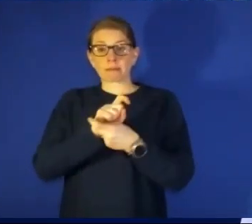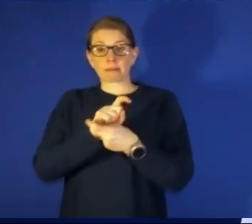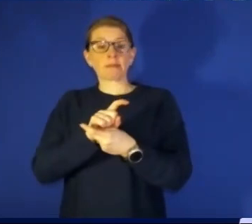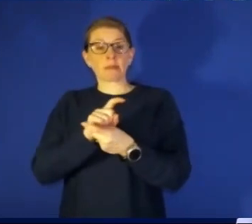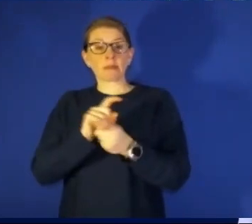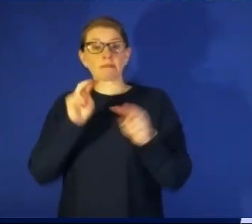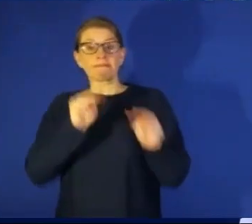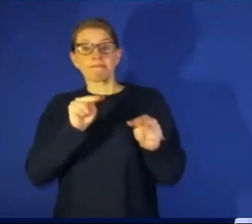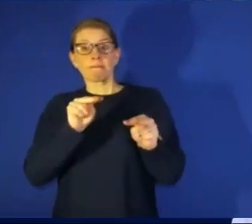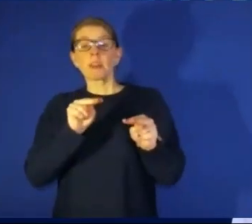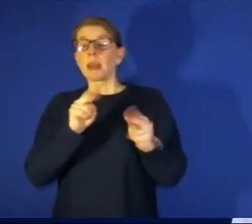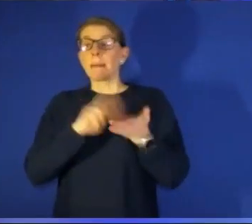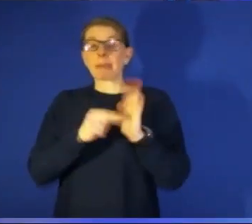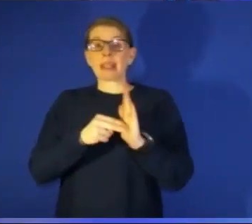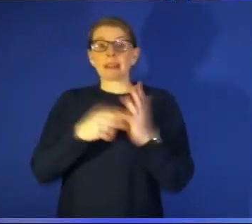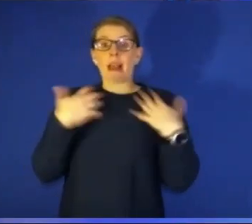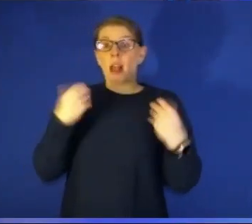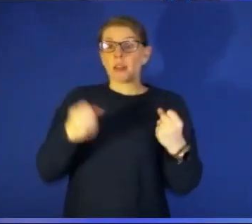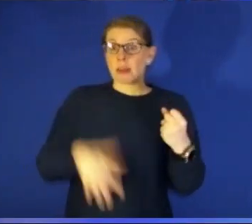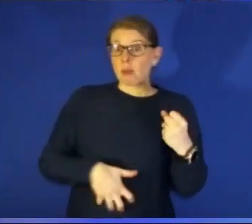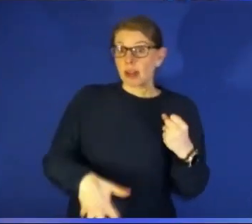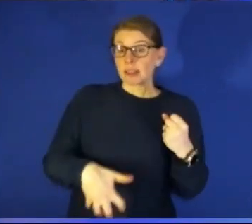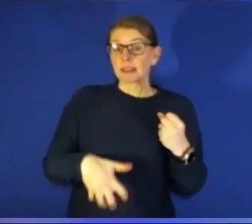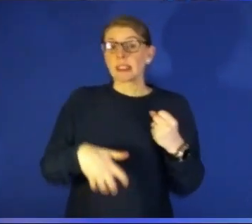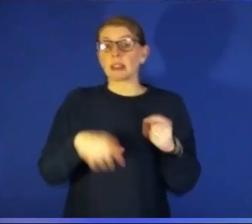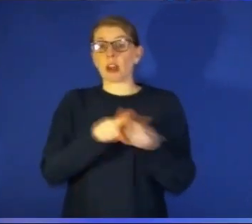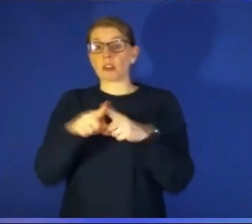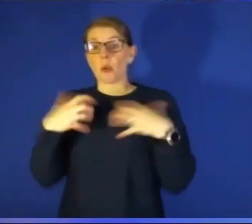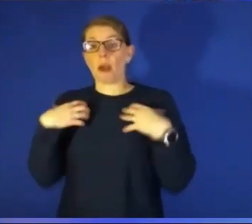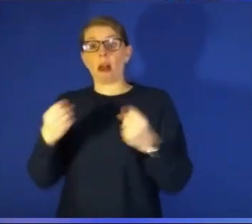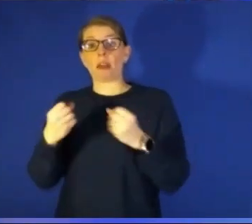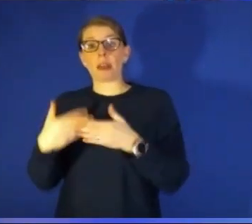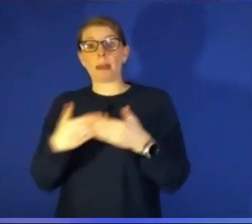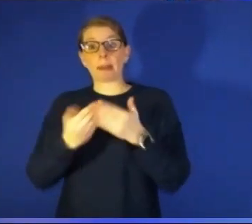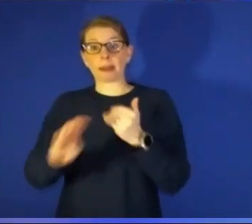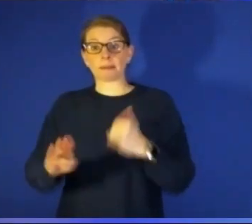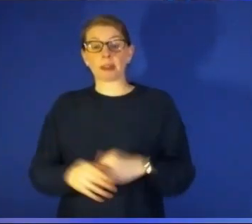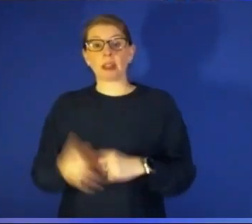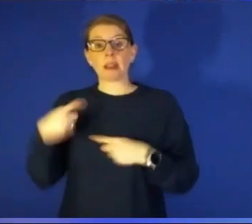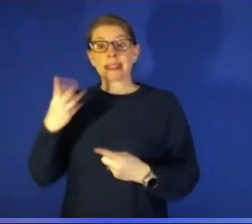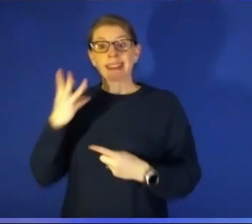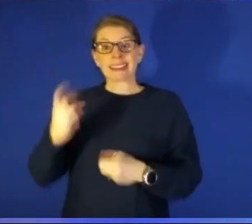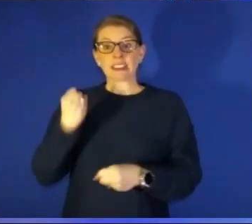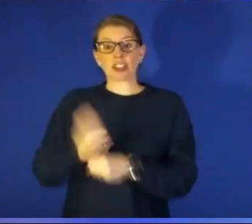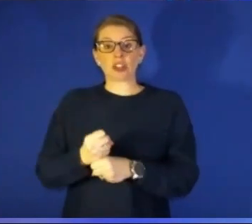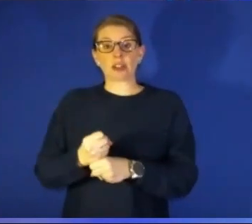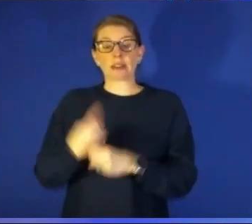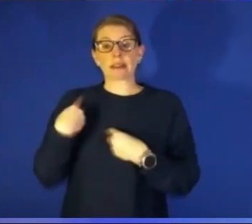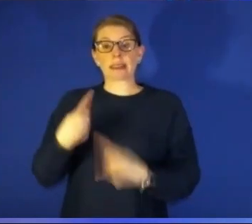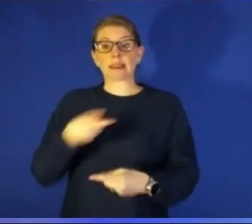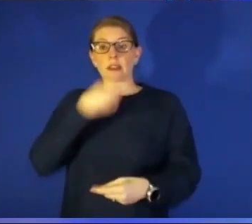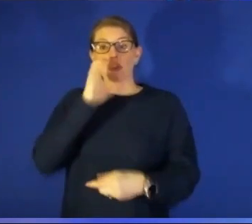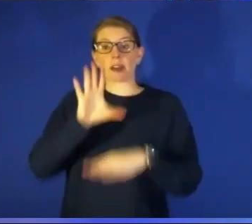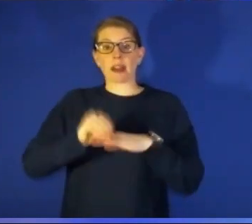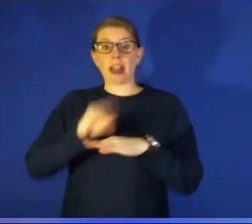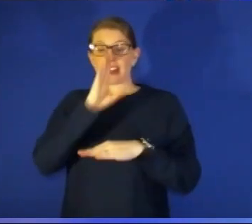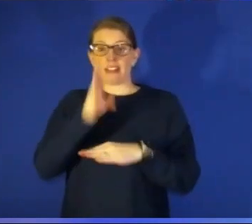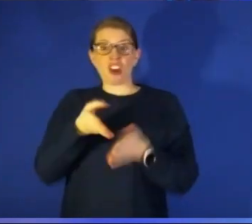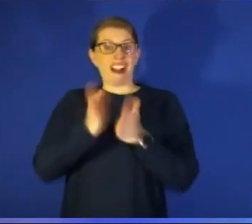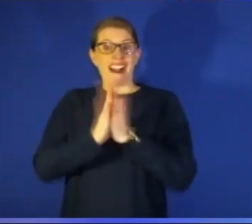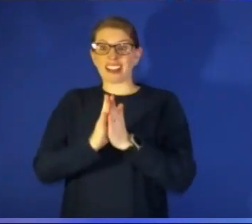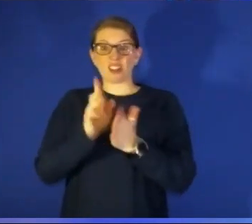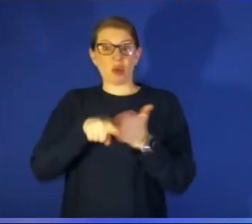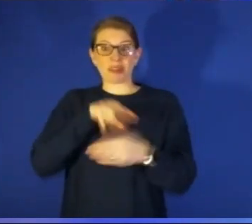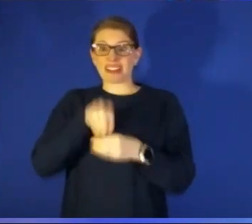baby and a healthy pregnancy. All right, thank you for that. It's been 6 years, I think, since I drank that drink. Never asked what was in it, by the way,